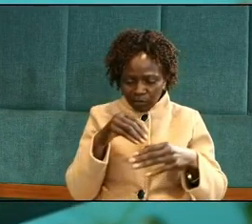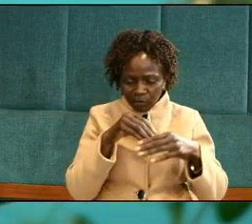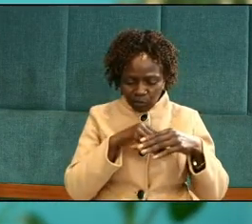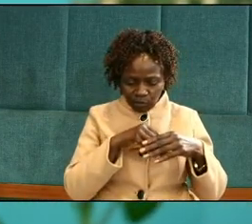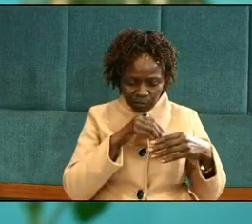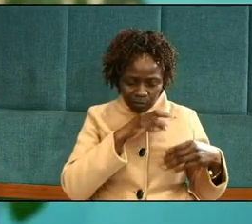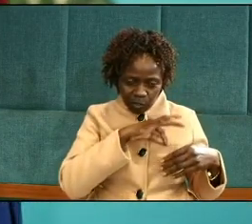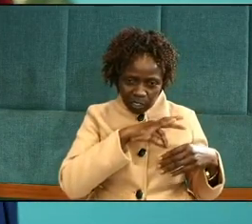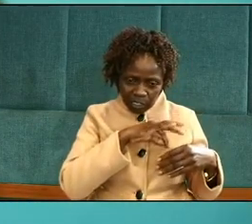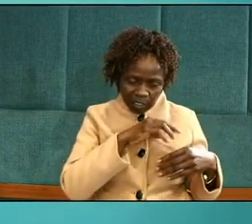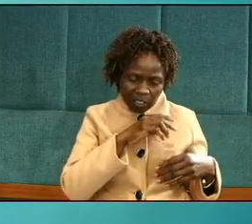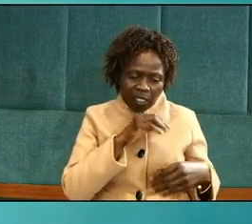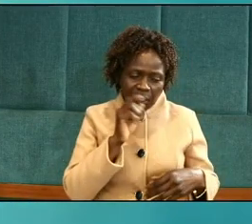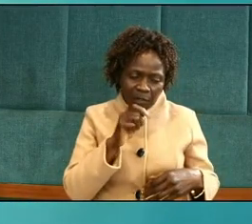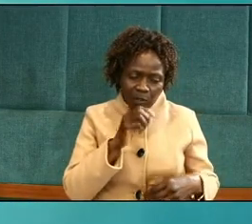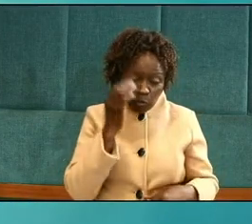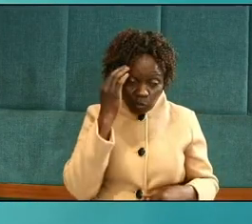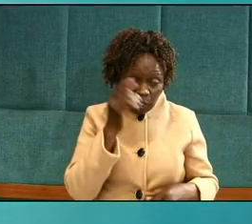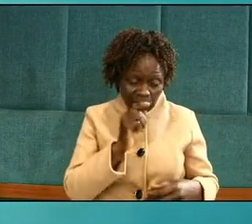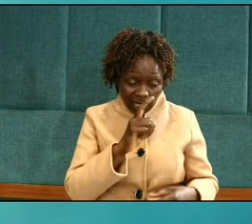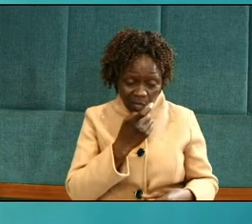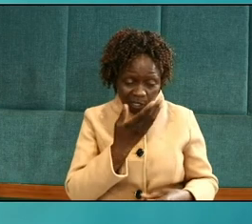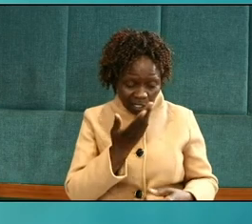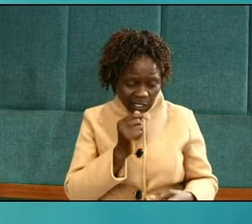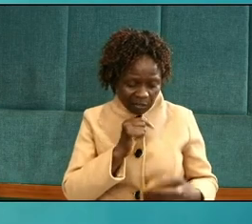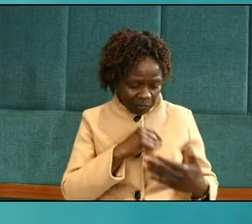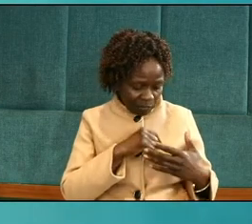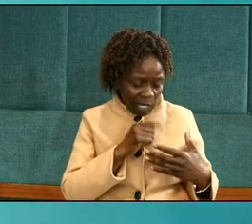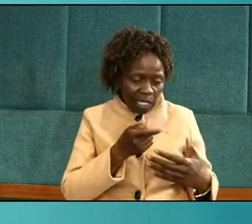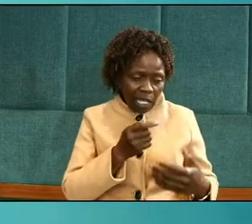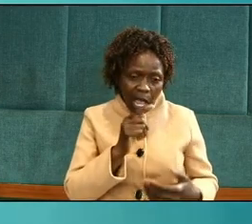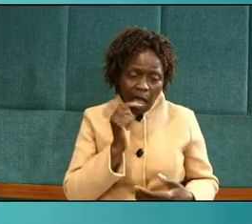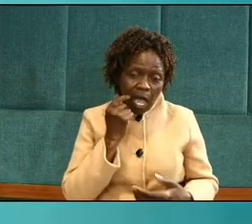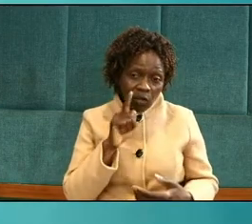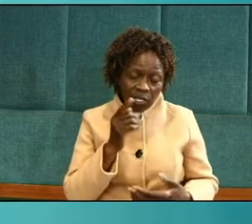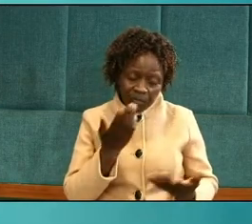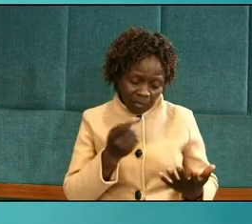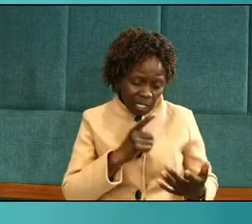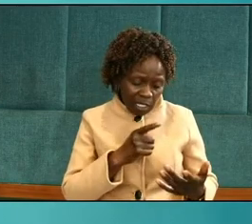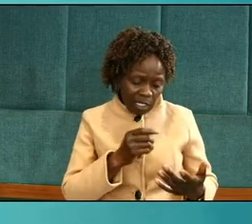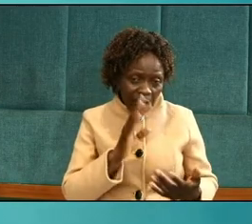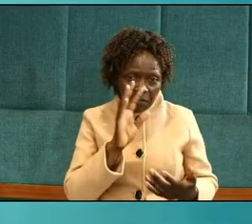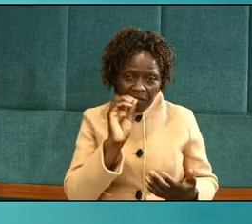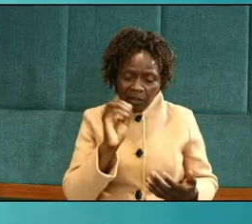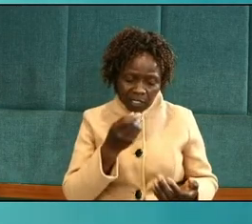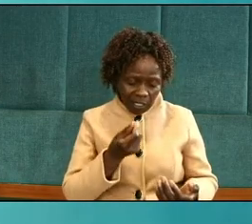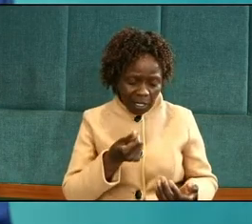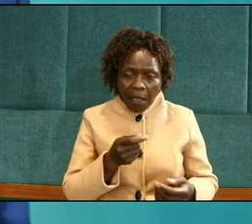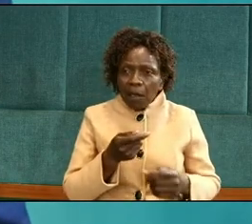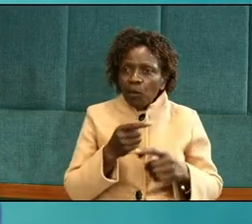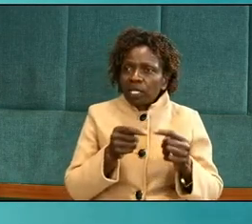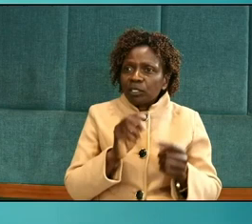be able to sense that this is a 1,000 shilling, this is a 100 shilling, this is a 500 shilling. And when